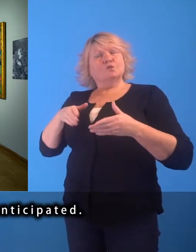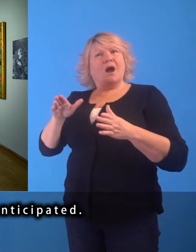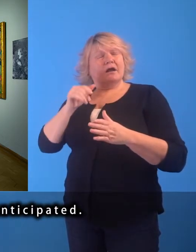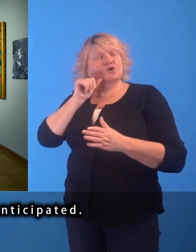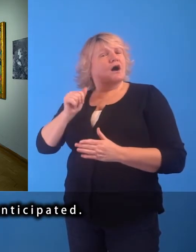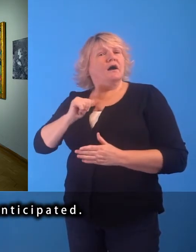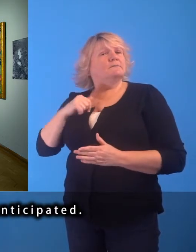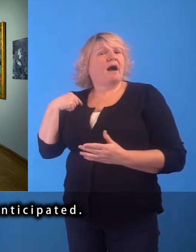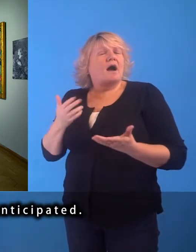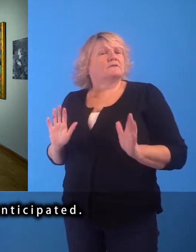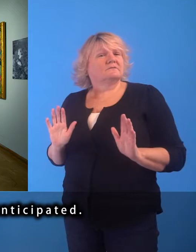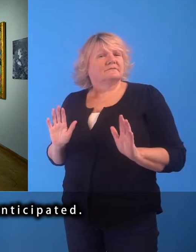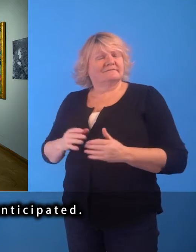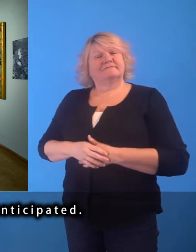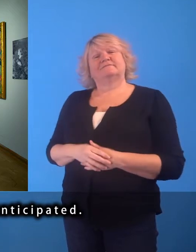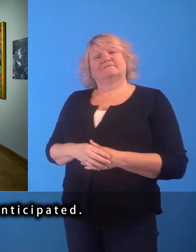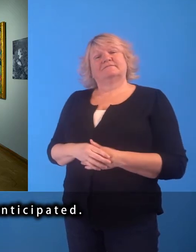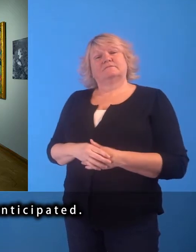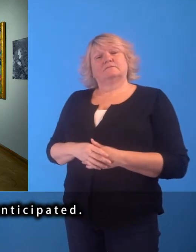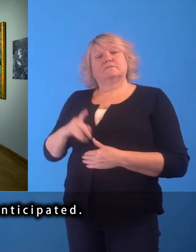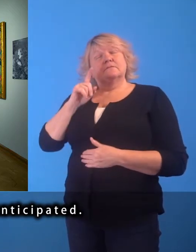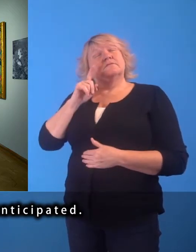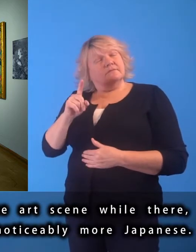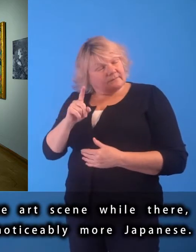but perhaps not in the way he anticipated.